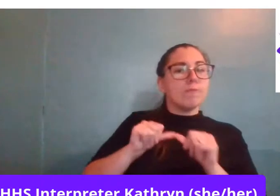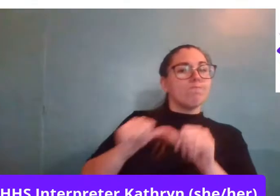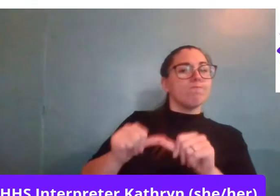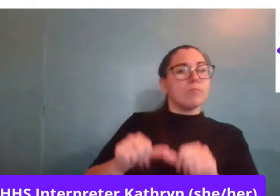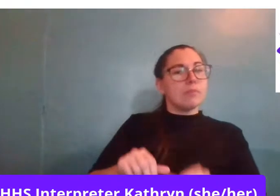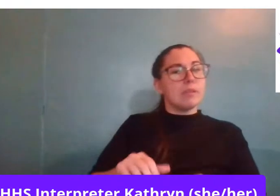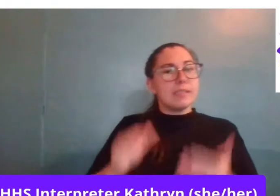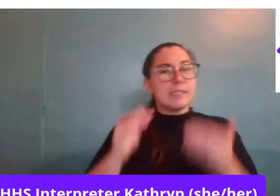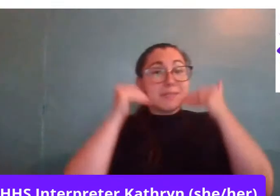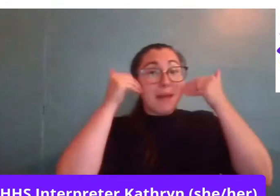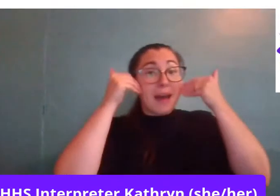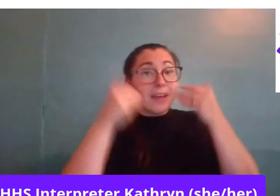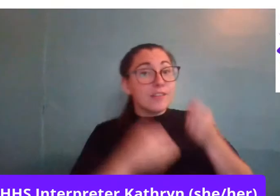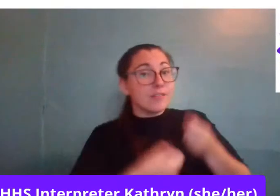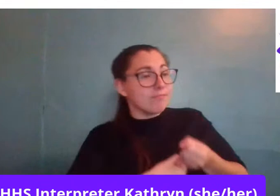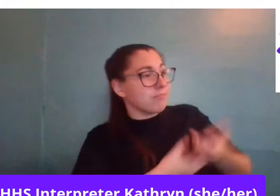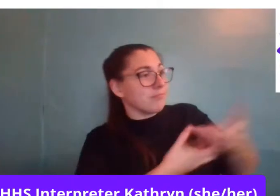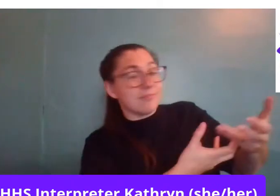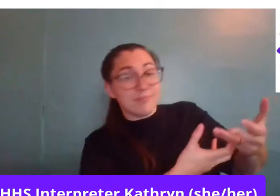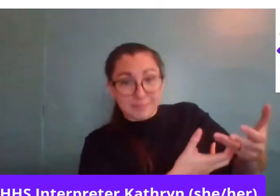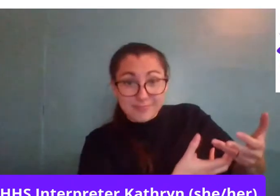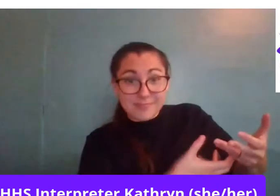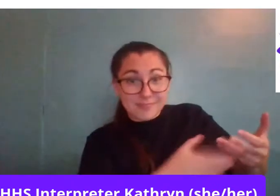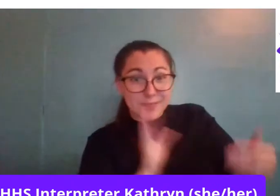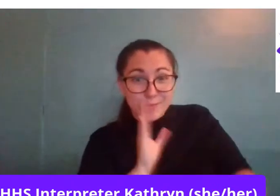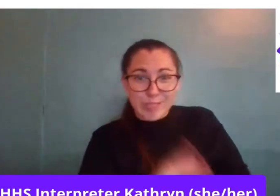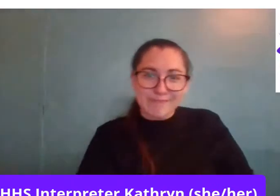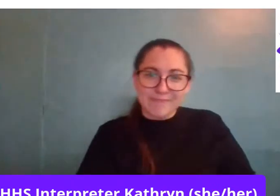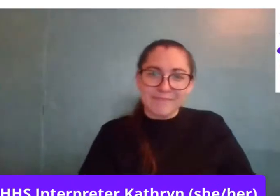faces. Awesome.